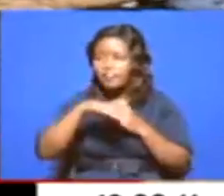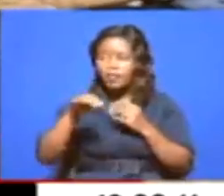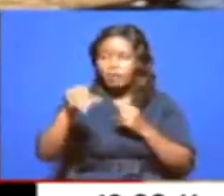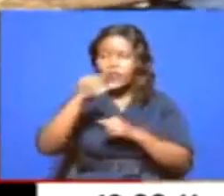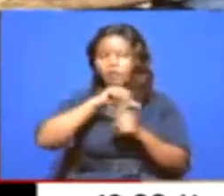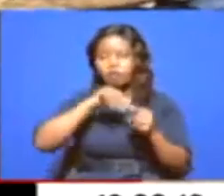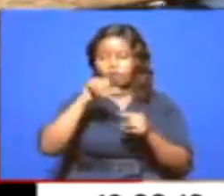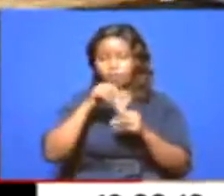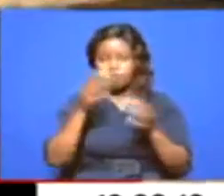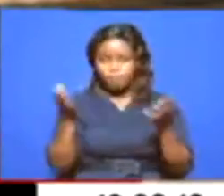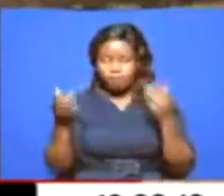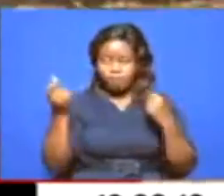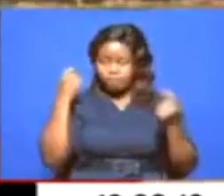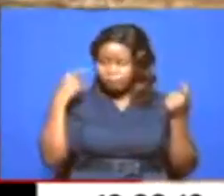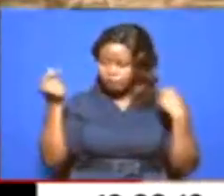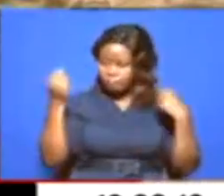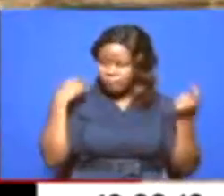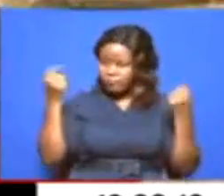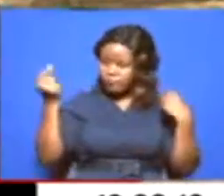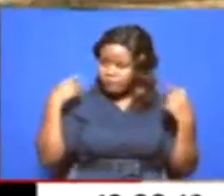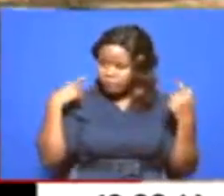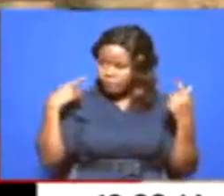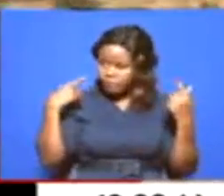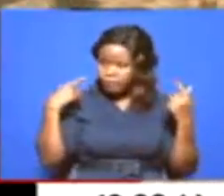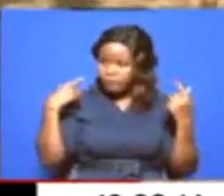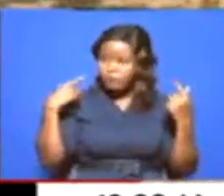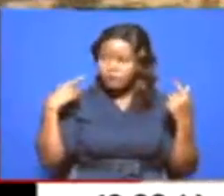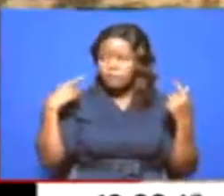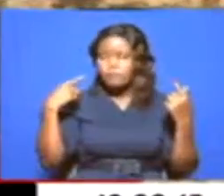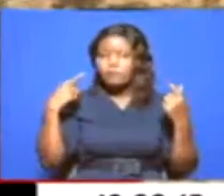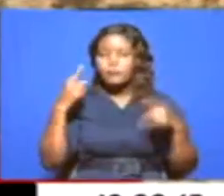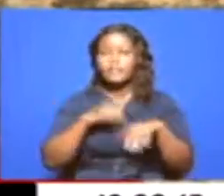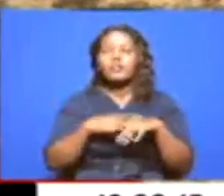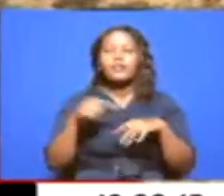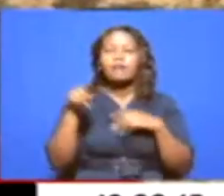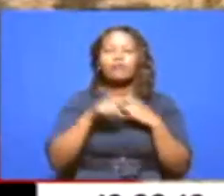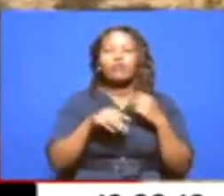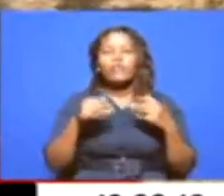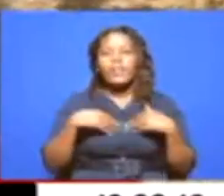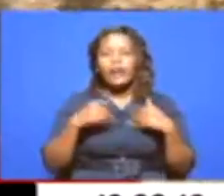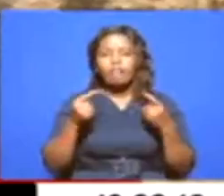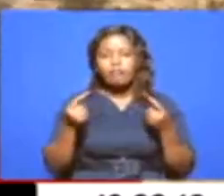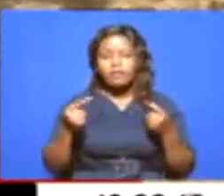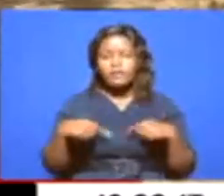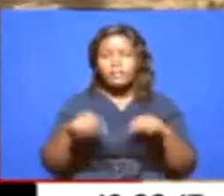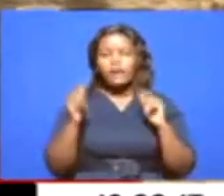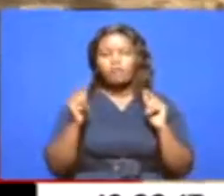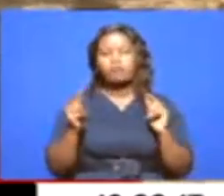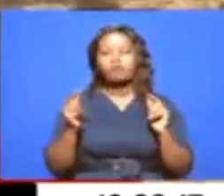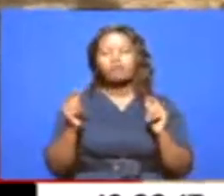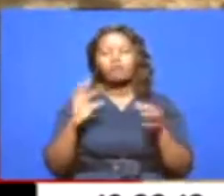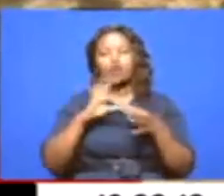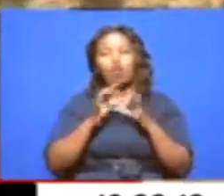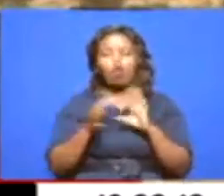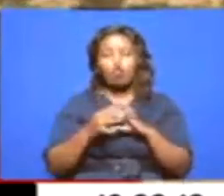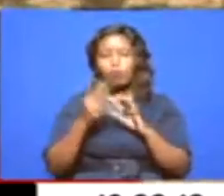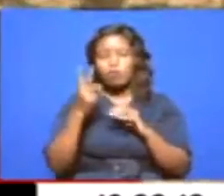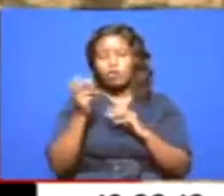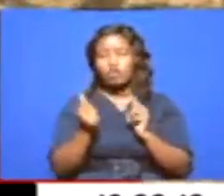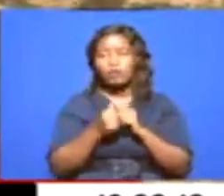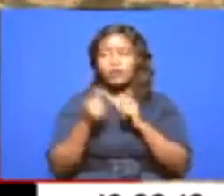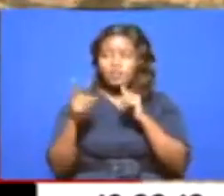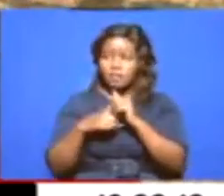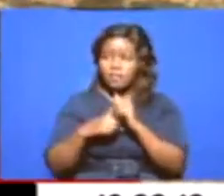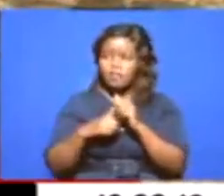So when we had the trials for the Olympics in 2016, if you were in Eldoret, you could have seen the turnout